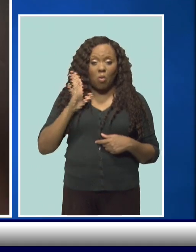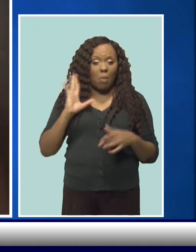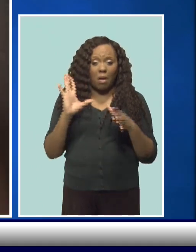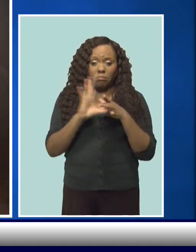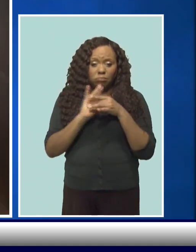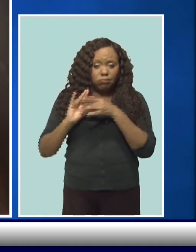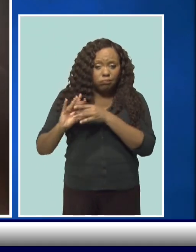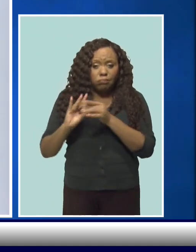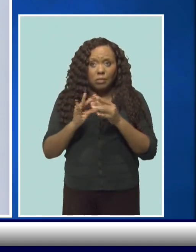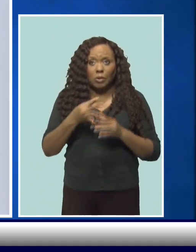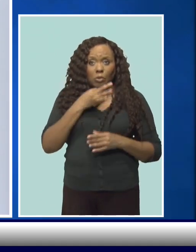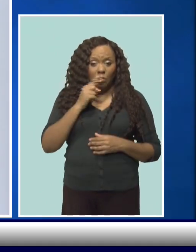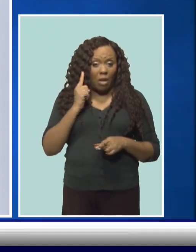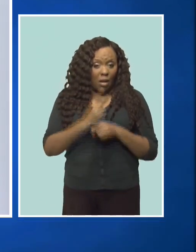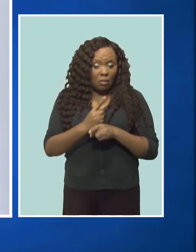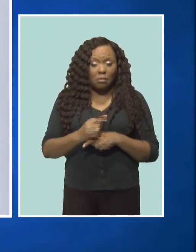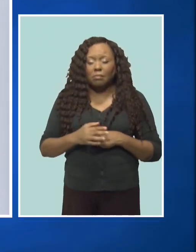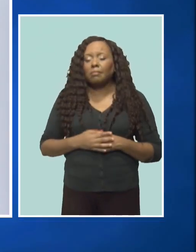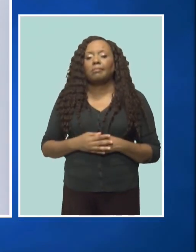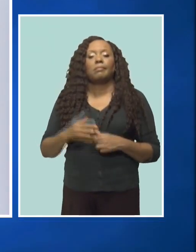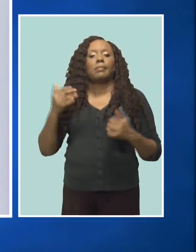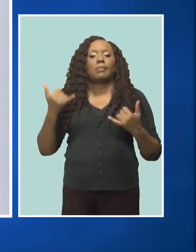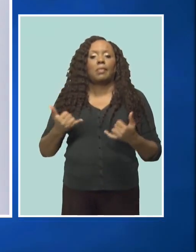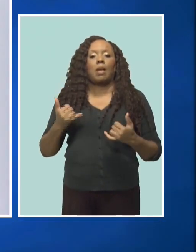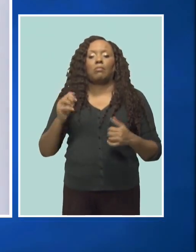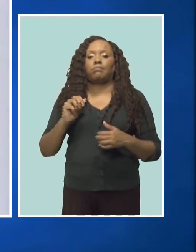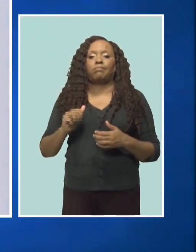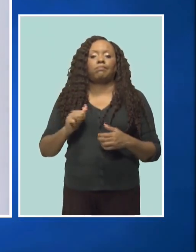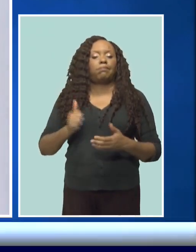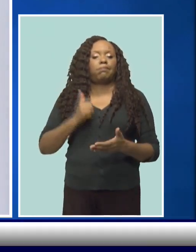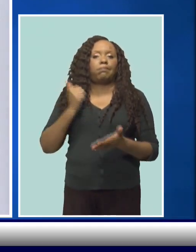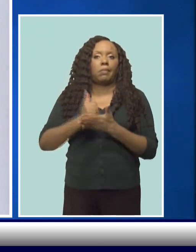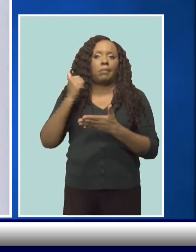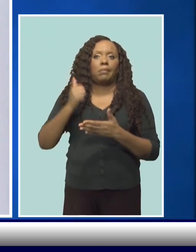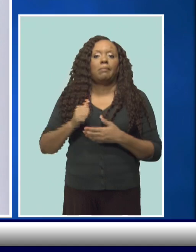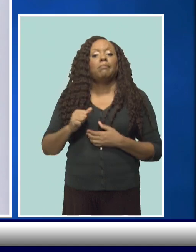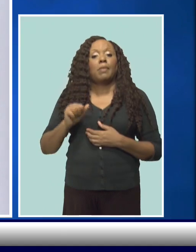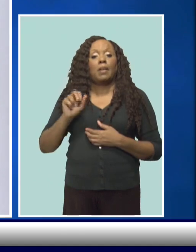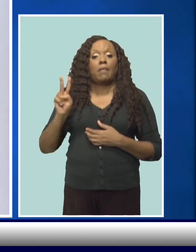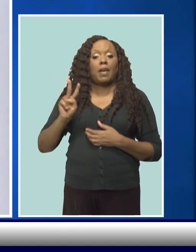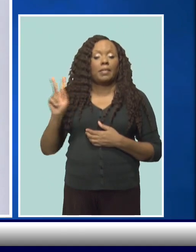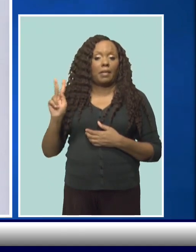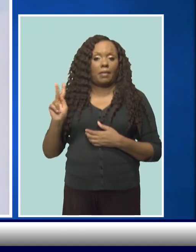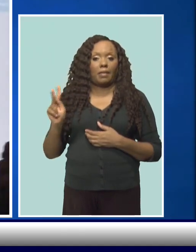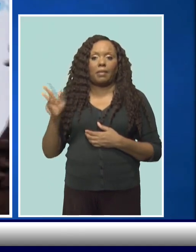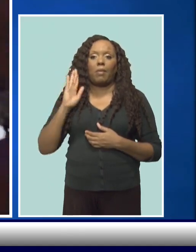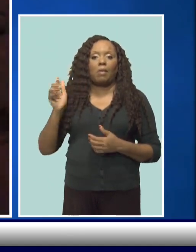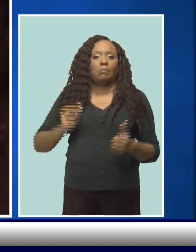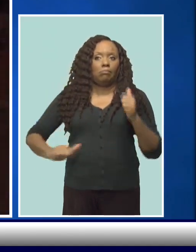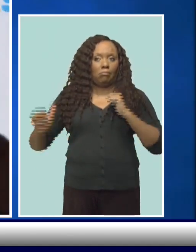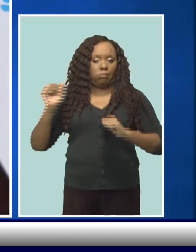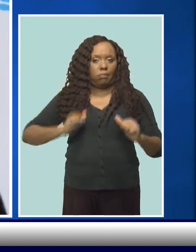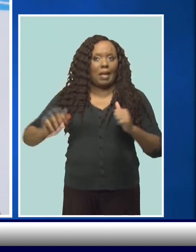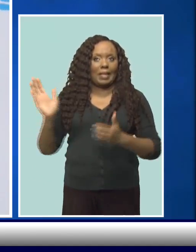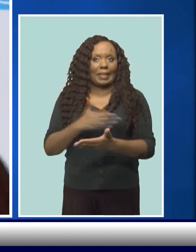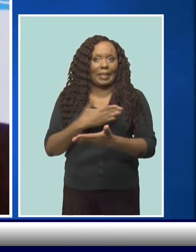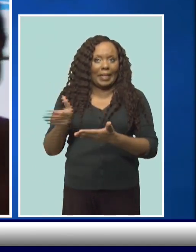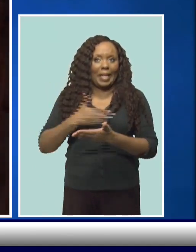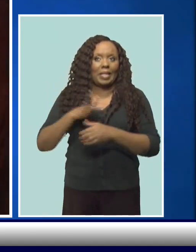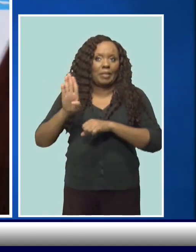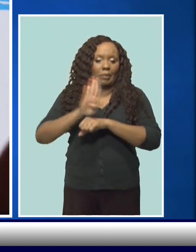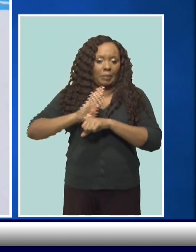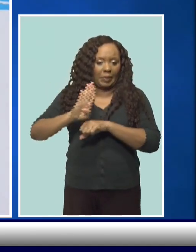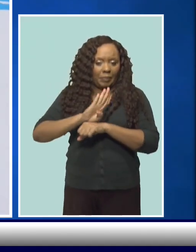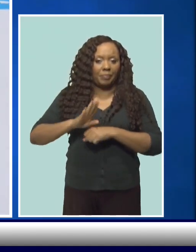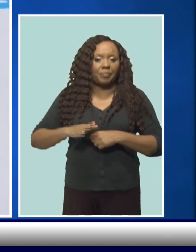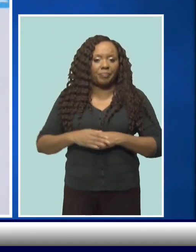coming, Don. It is now confirmed. Adija Vibes Cartel Palmer will be performing in Barbados.